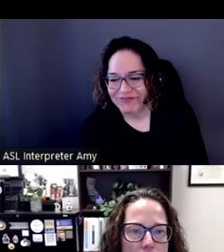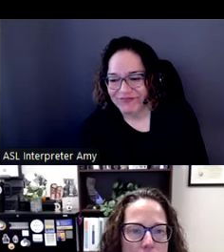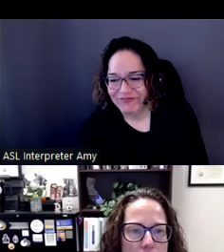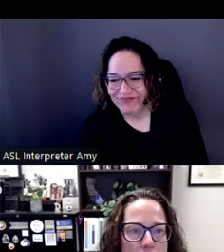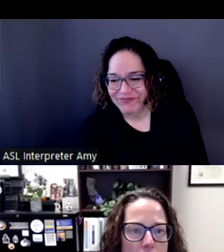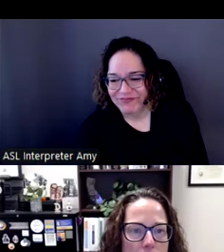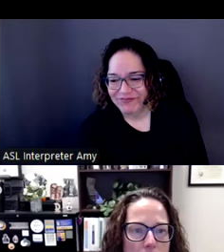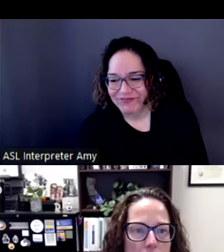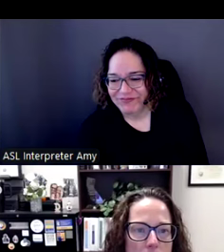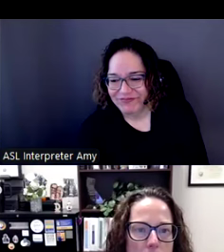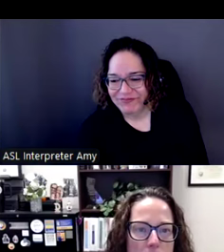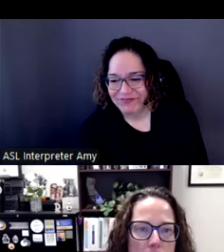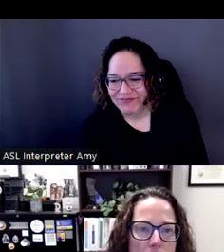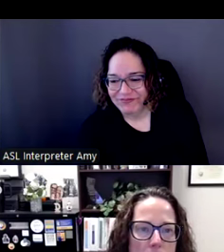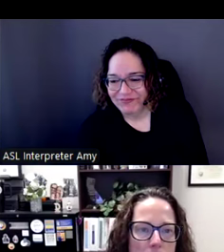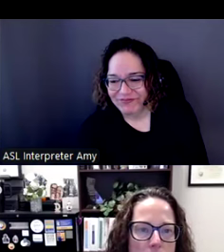Let's see.